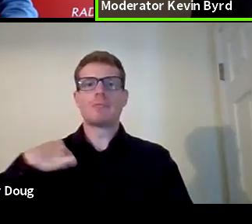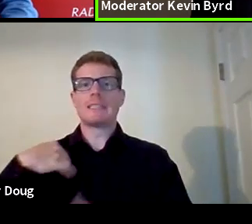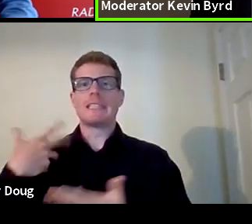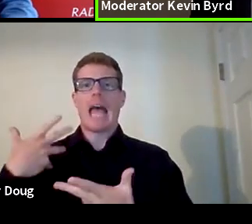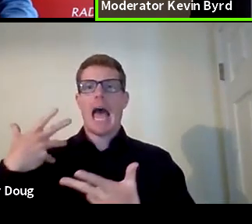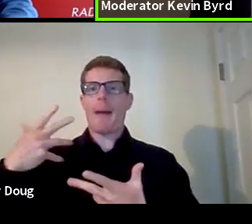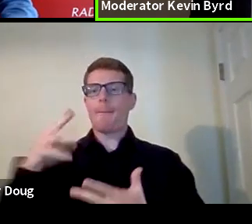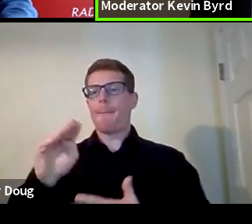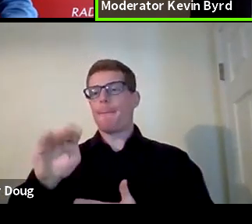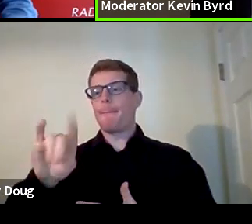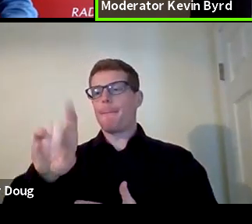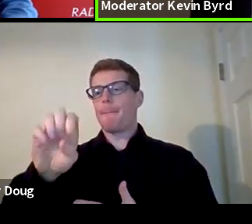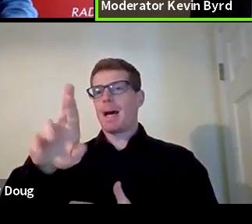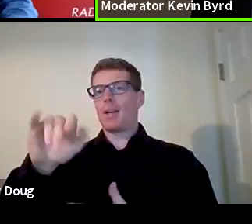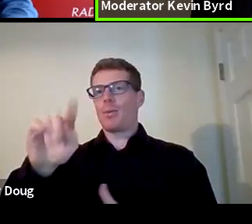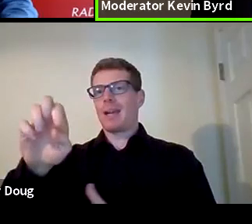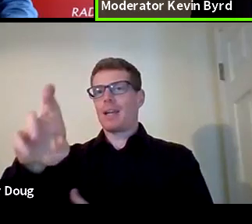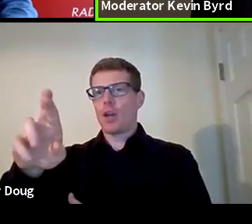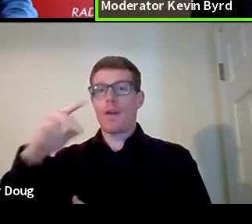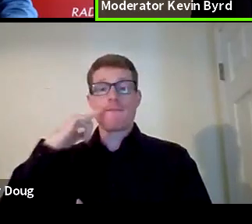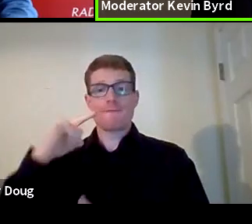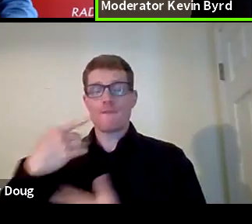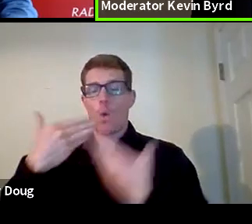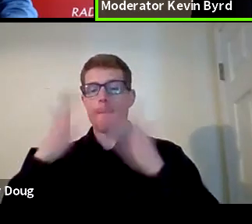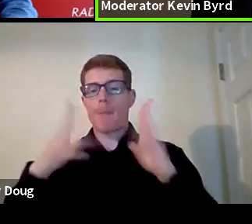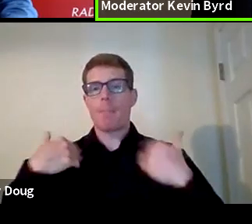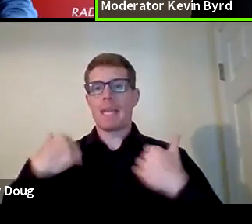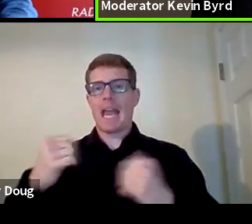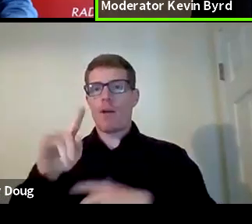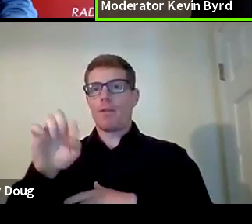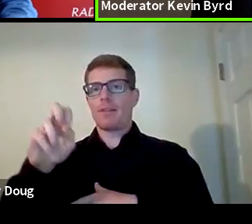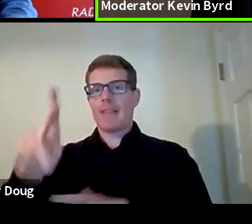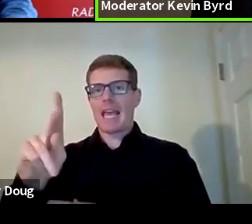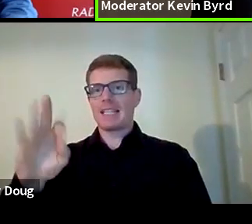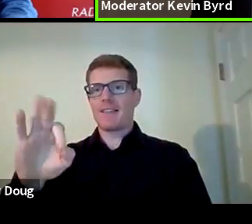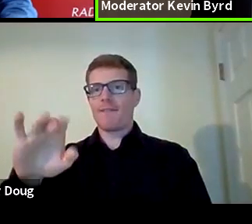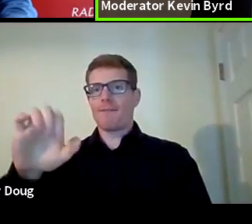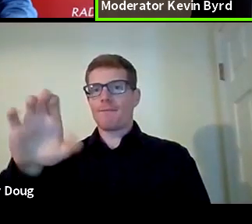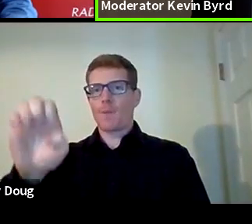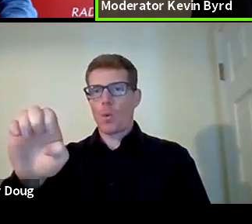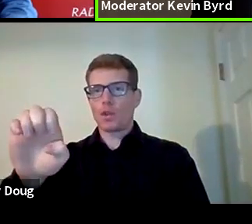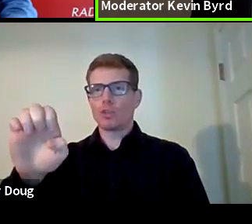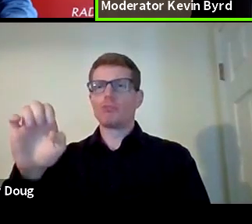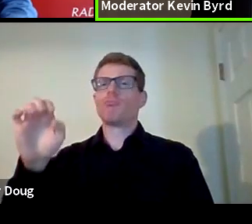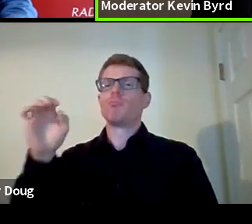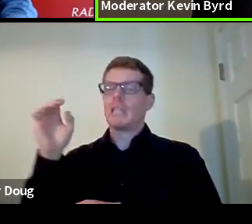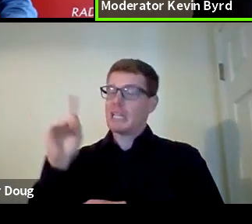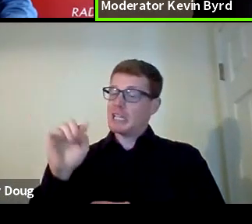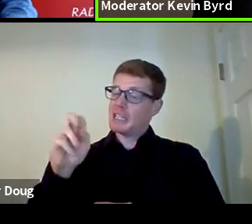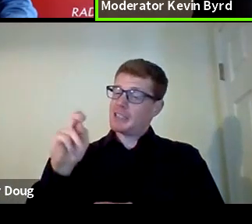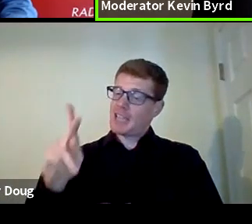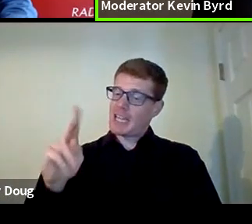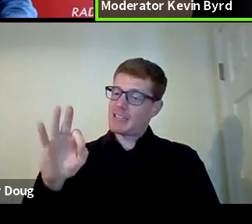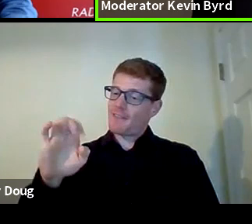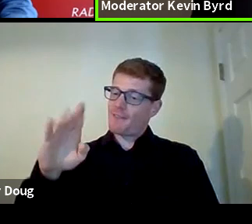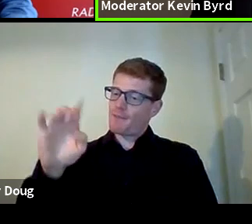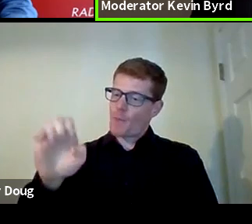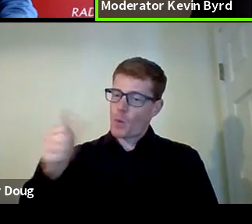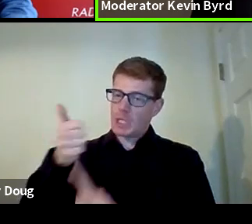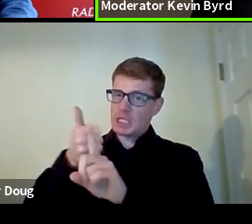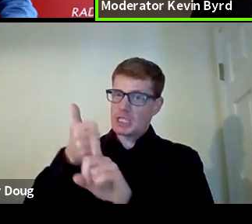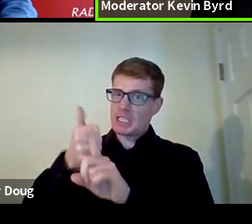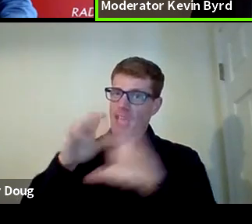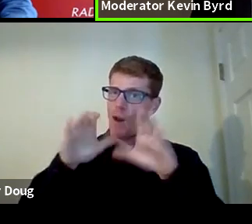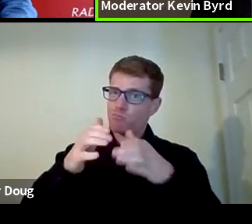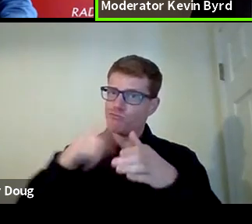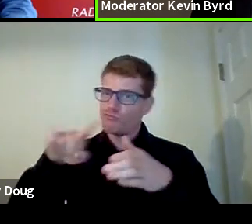referenced earlier, has been hard at work since early March, aligning resources and deploying strategies to support the public health needs of